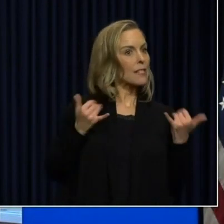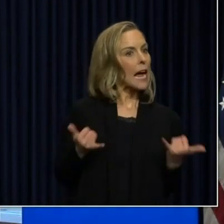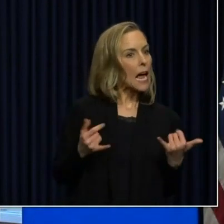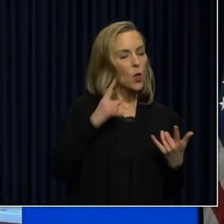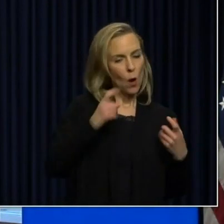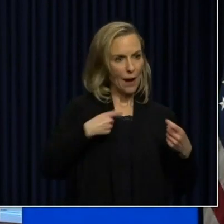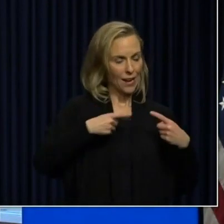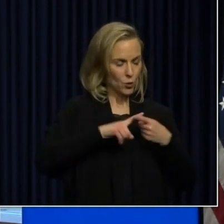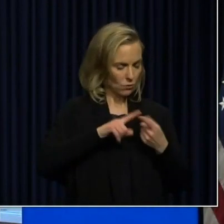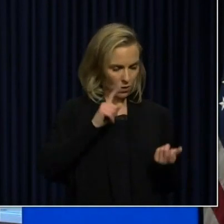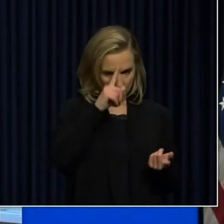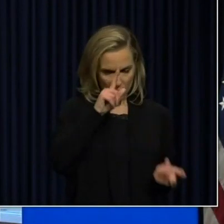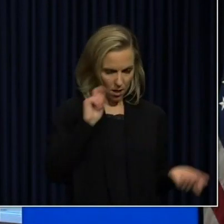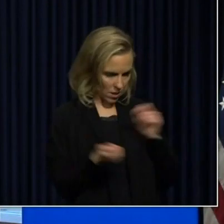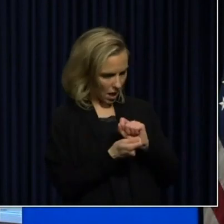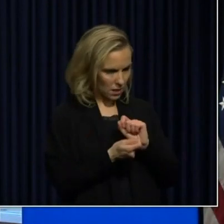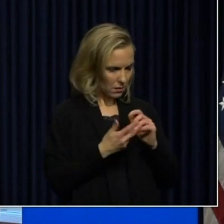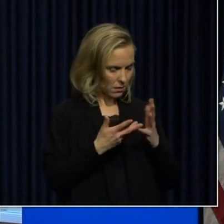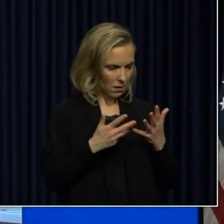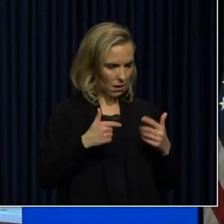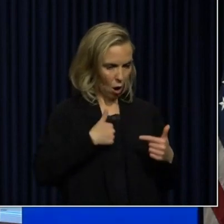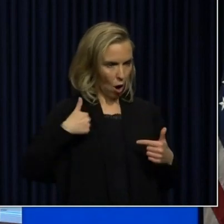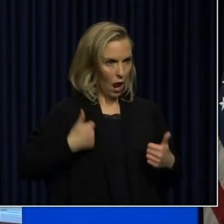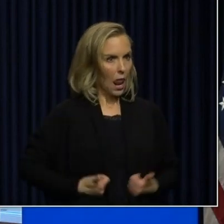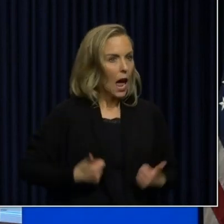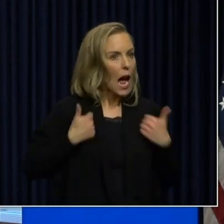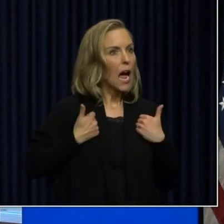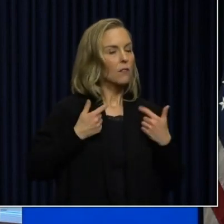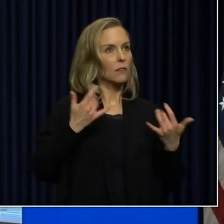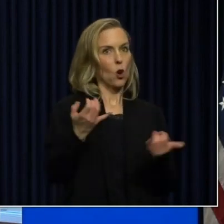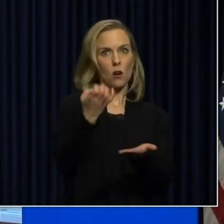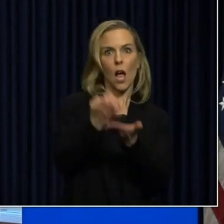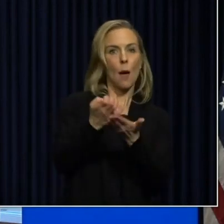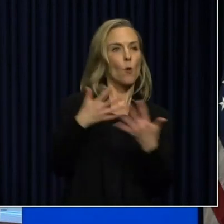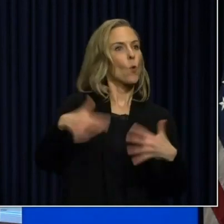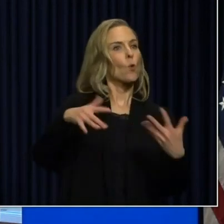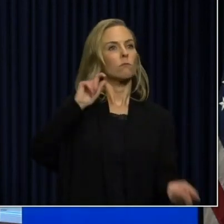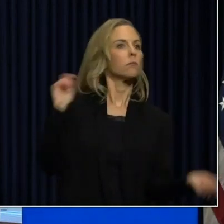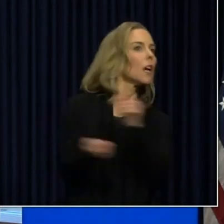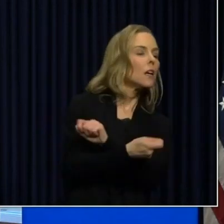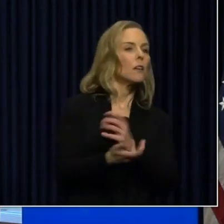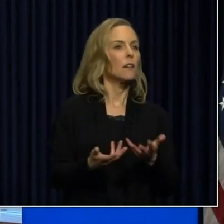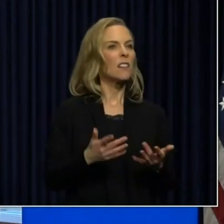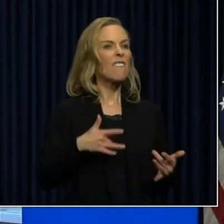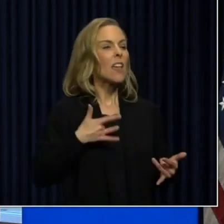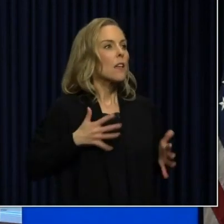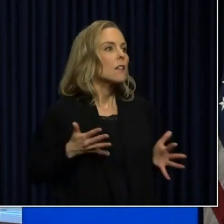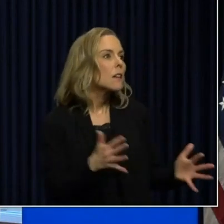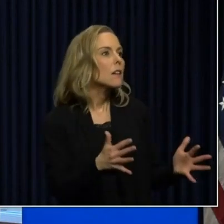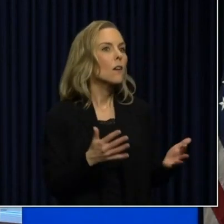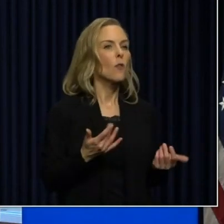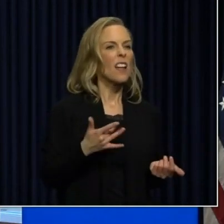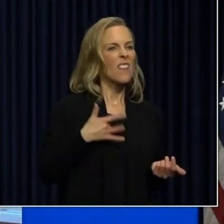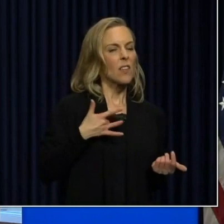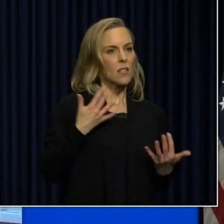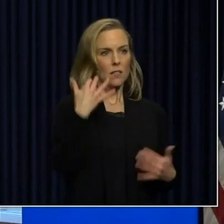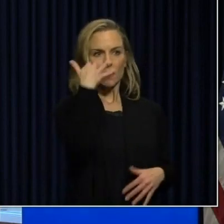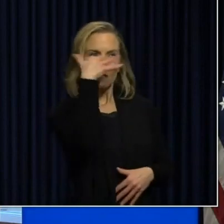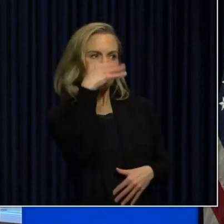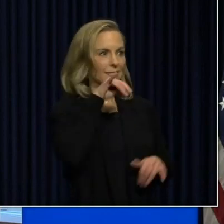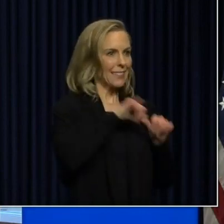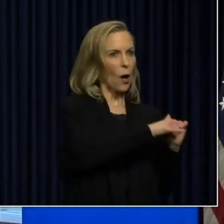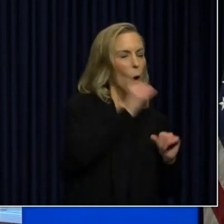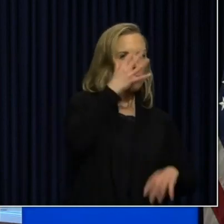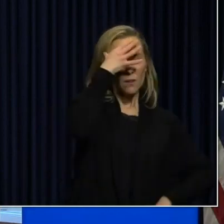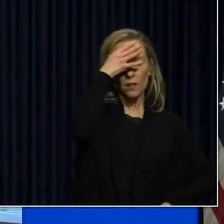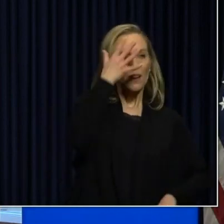our lives and our economy. That's why right now you may be feeling that anxiety or a little stir crazy, is